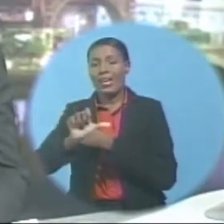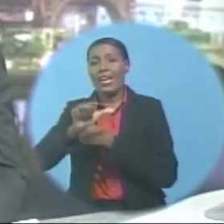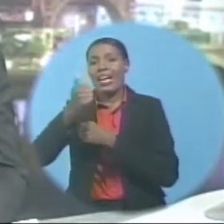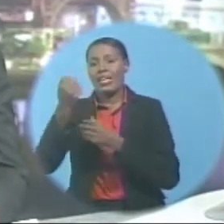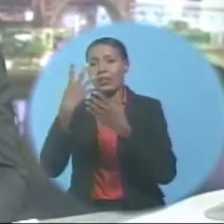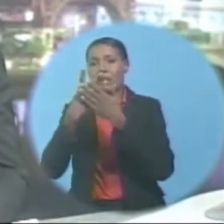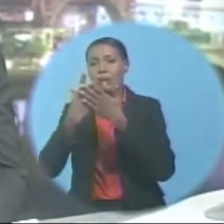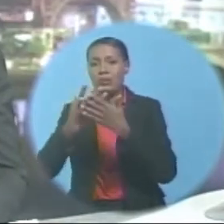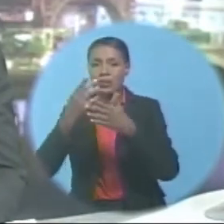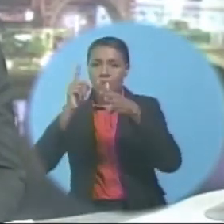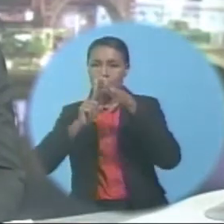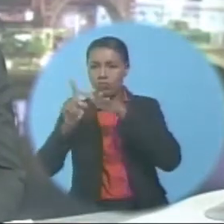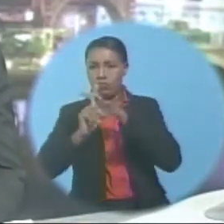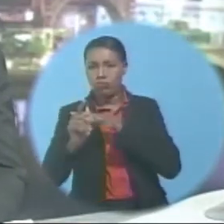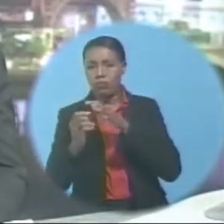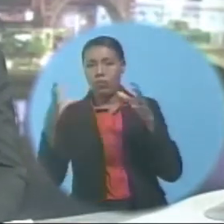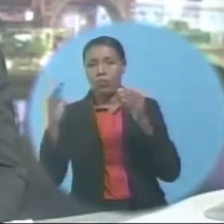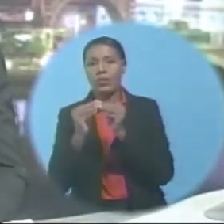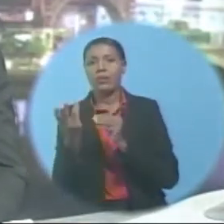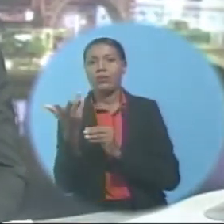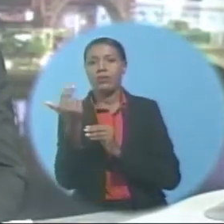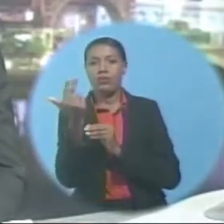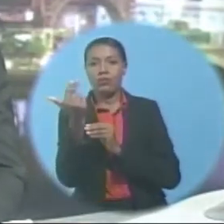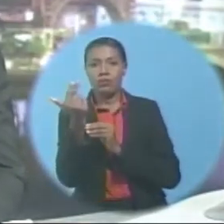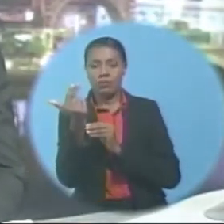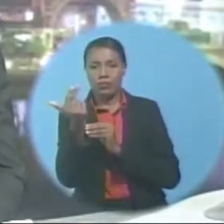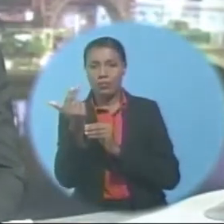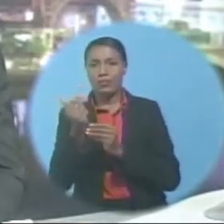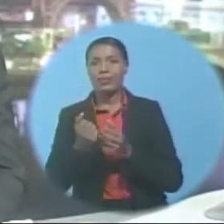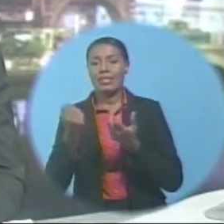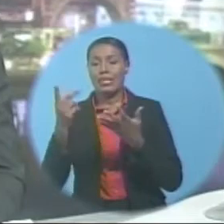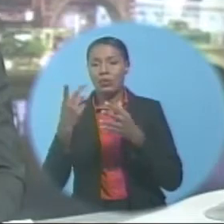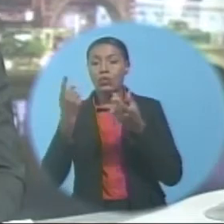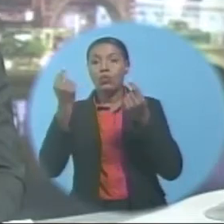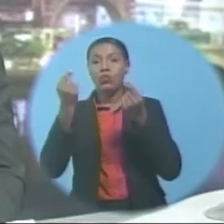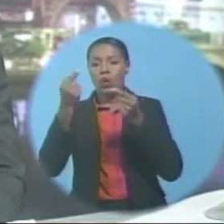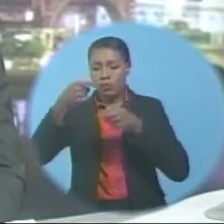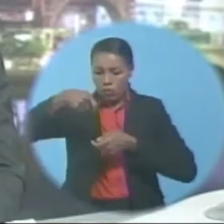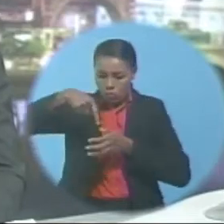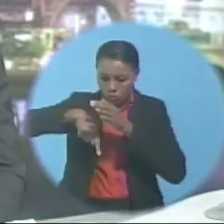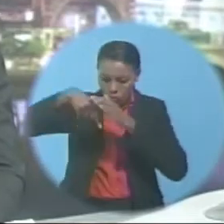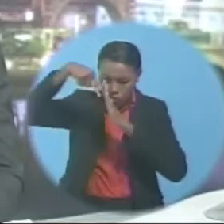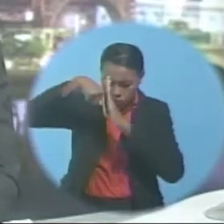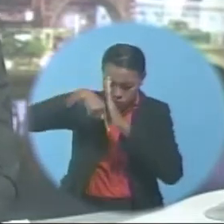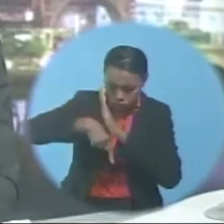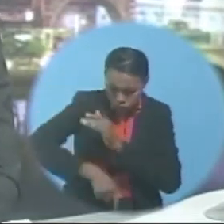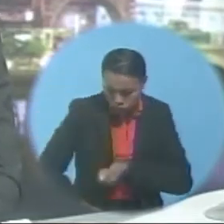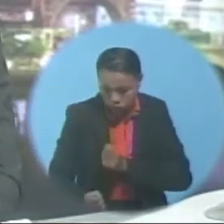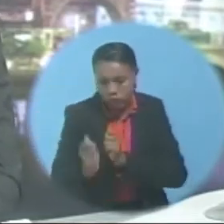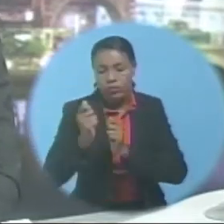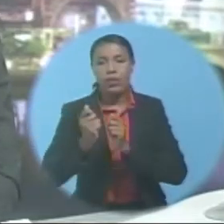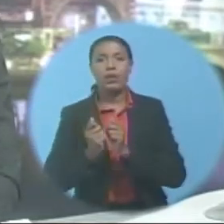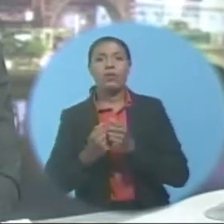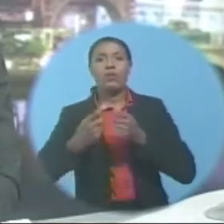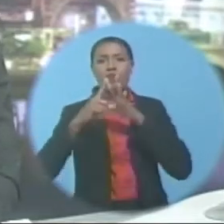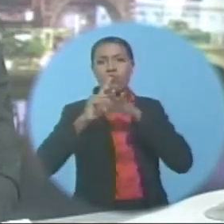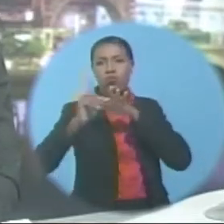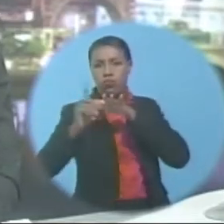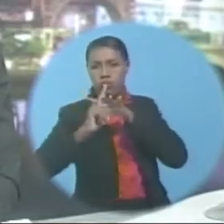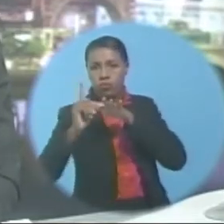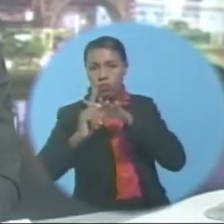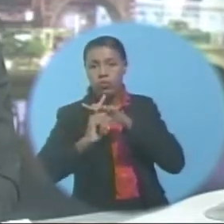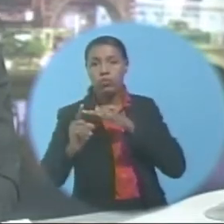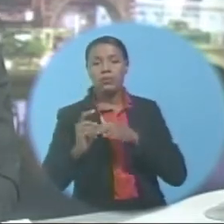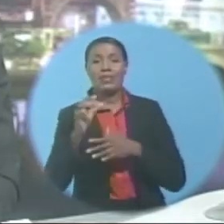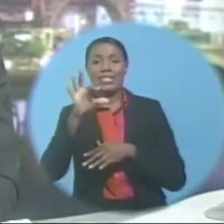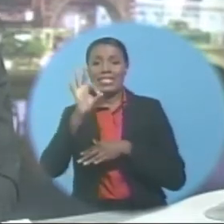13 inmates managed to escape. The prisoners reportedly dug a hole and fled the highly walled area. 90 prisoners had